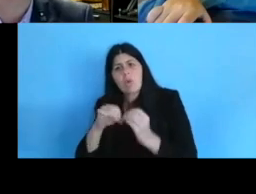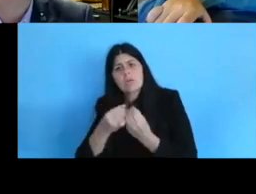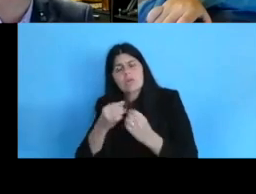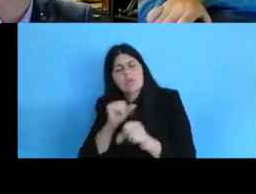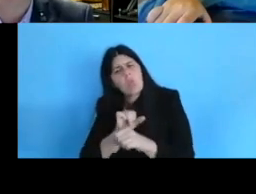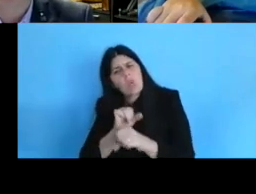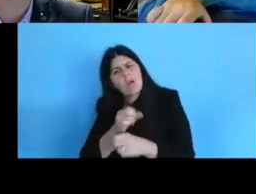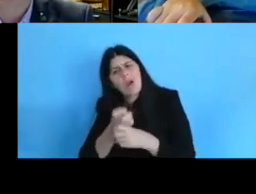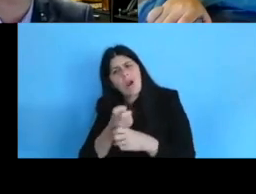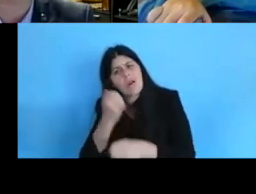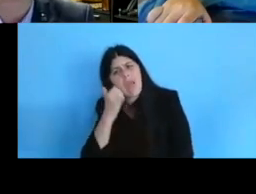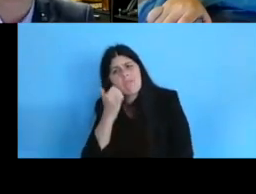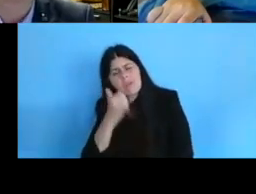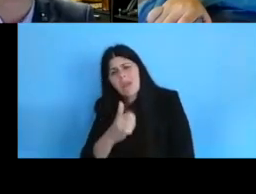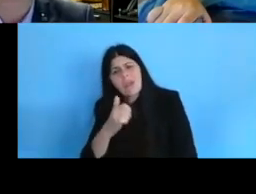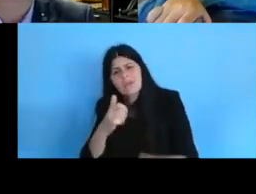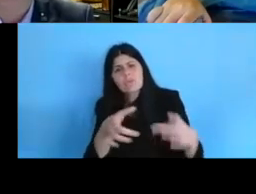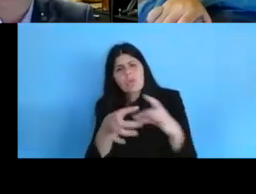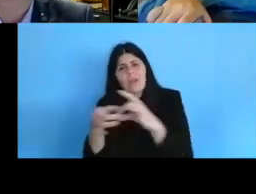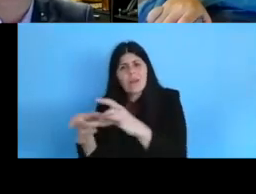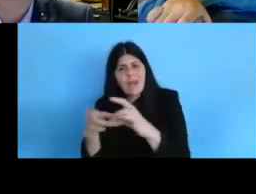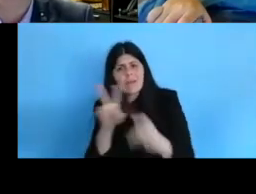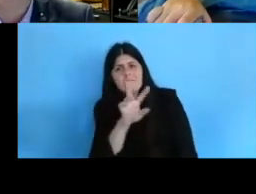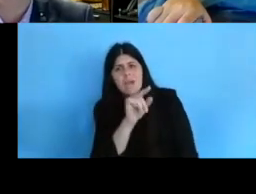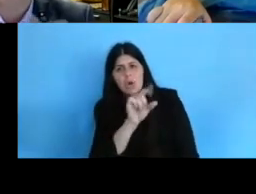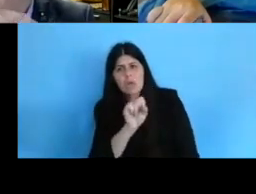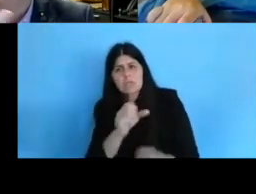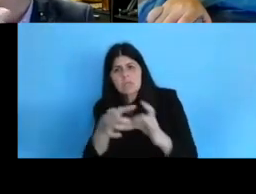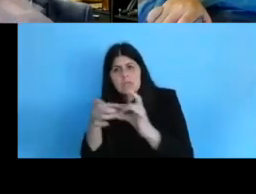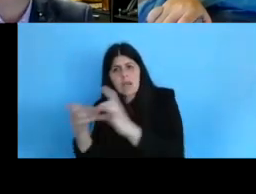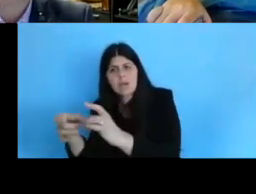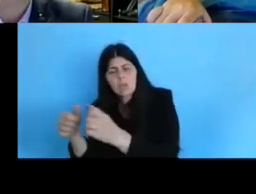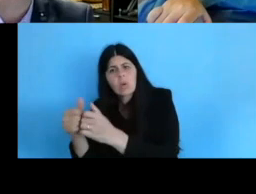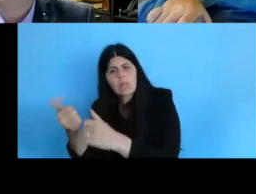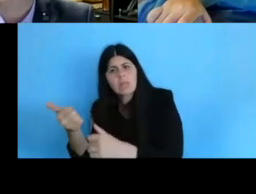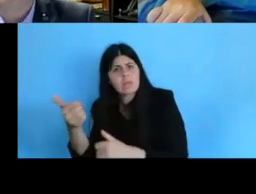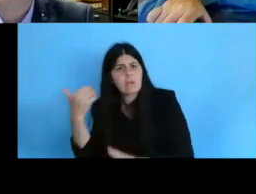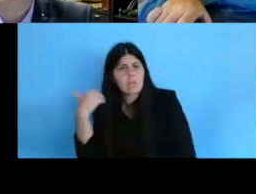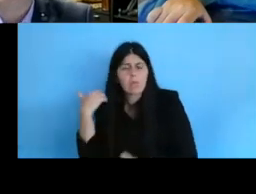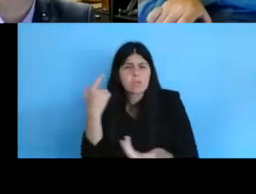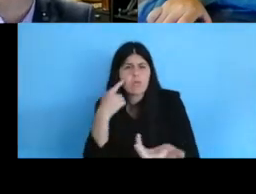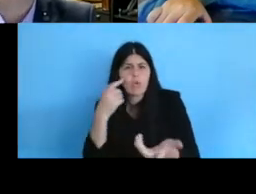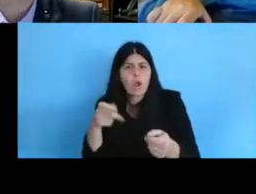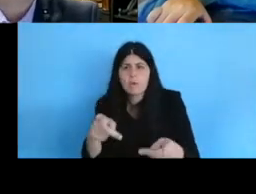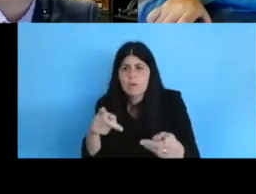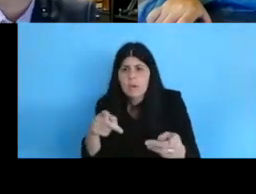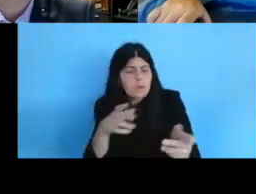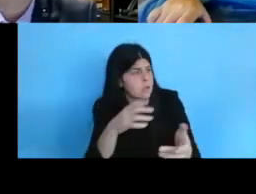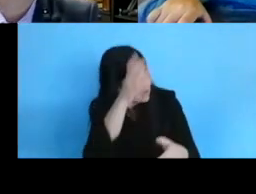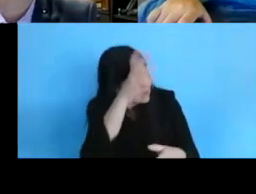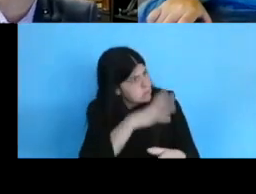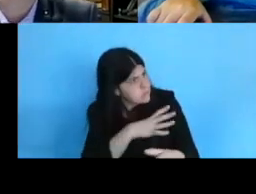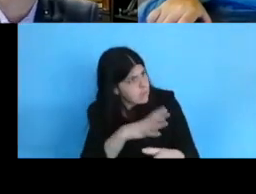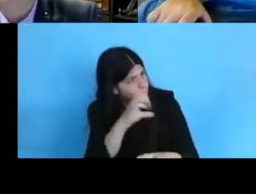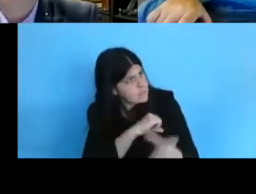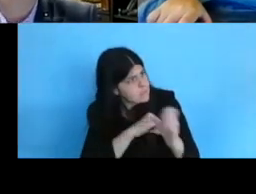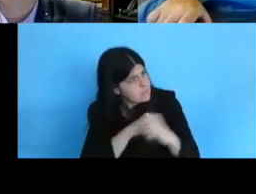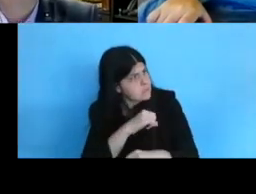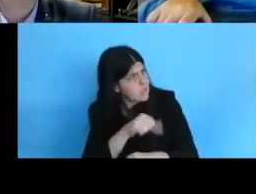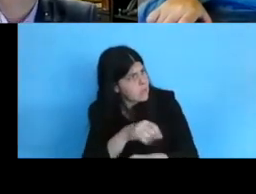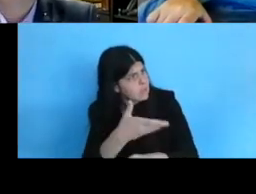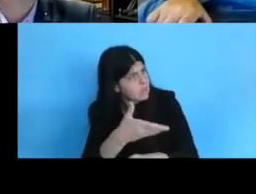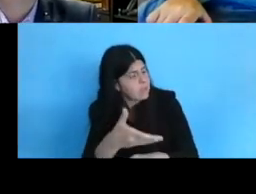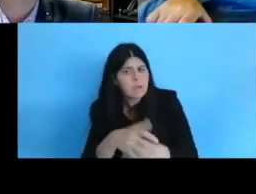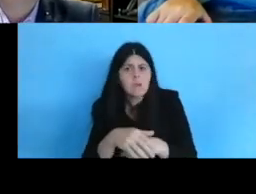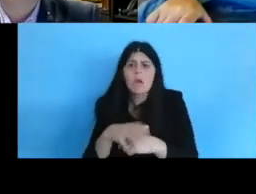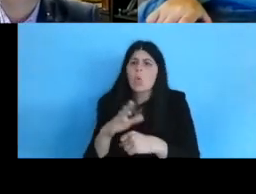connect veterans to employers and employers to veterans for opportunities. Fellows, did I miss anything? Well, I want to ask you a